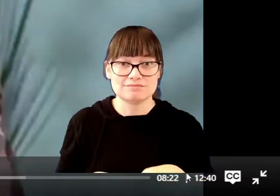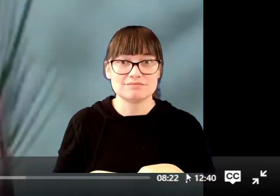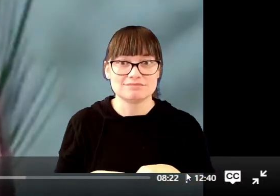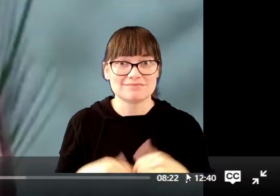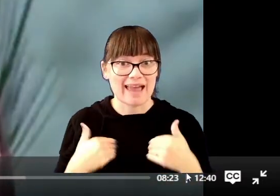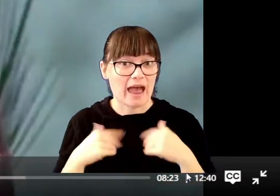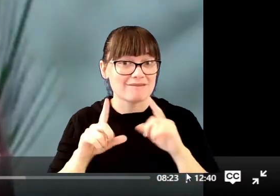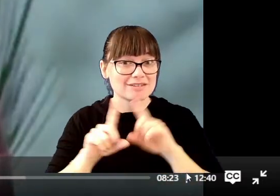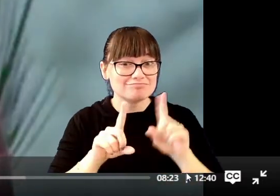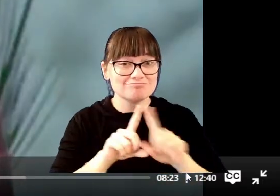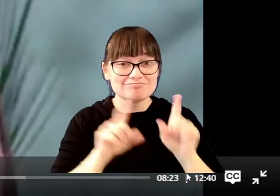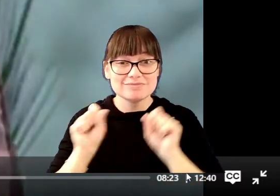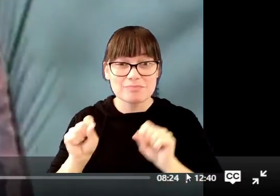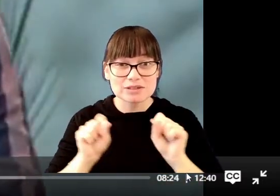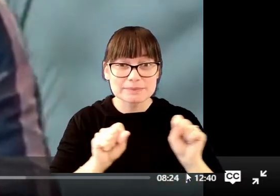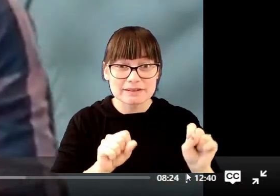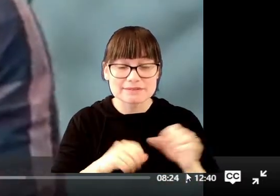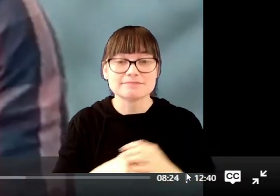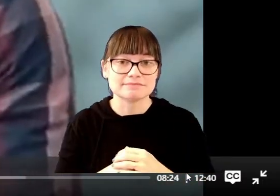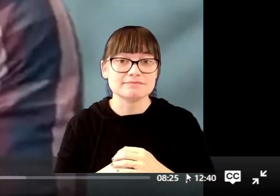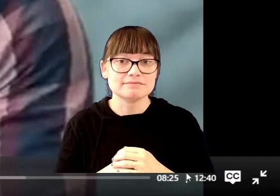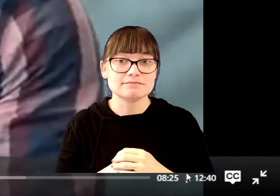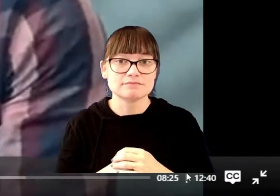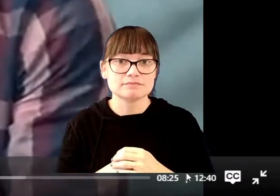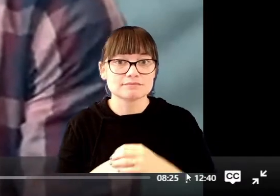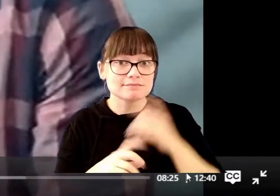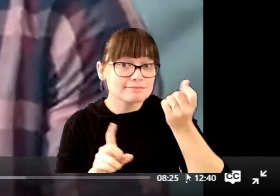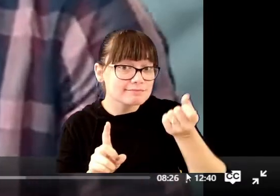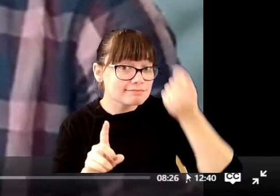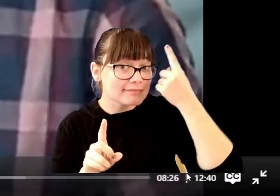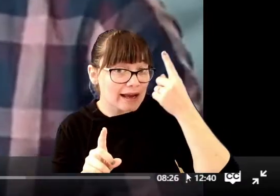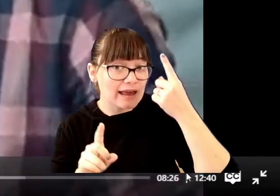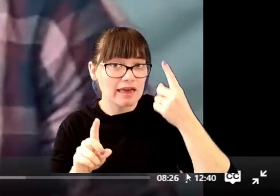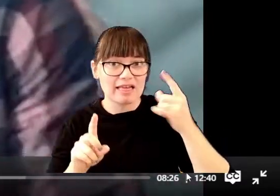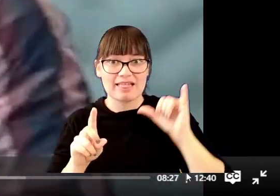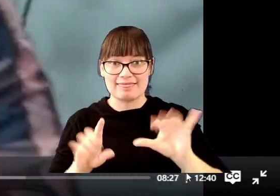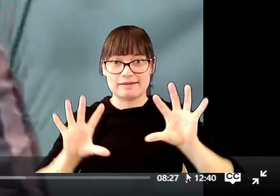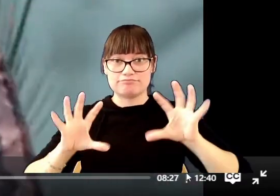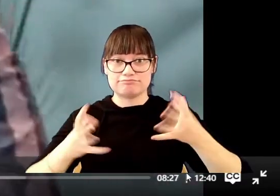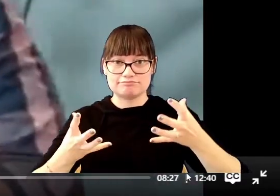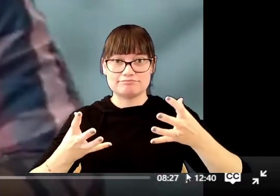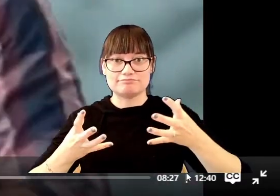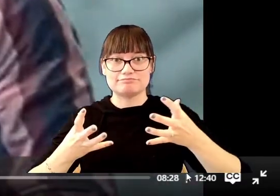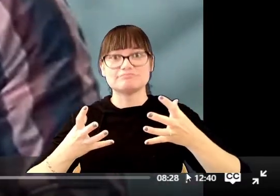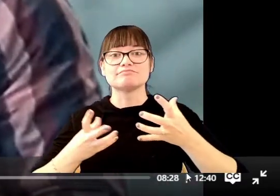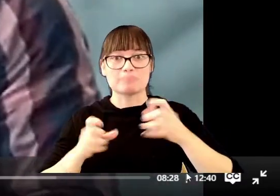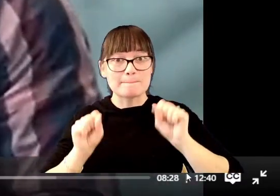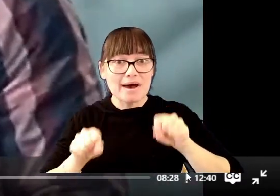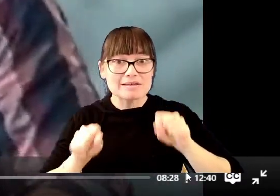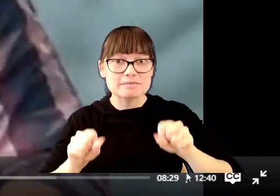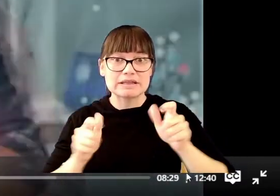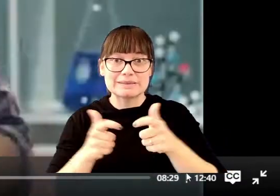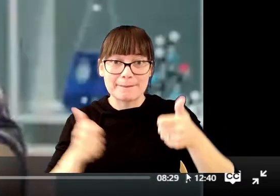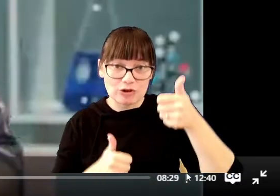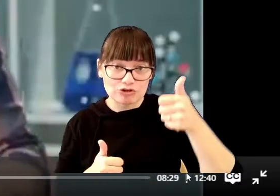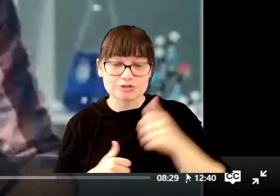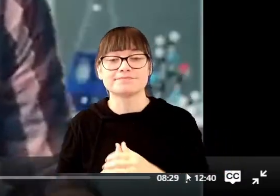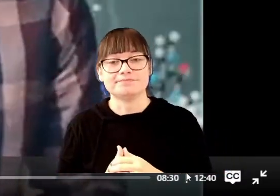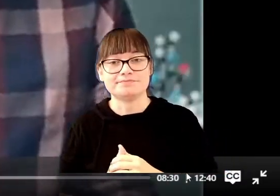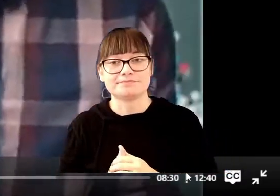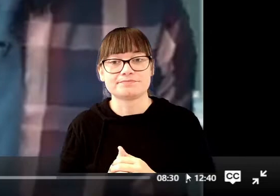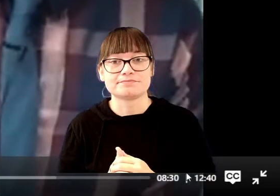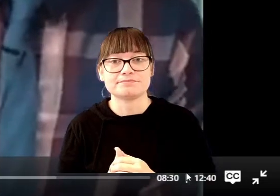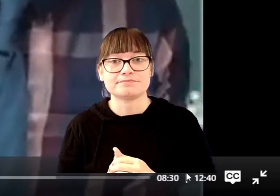different possibilities, right? Different because the pool is larger, because you have more alleles than just the two.